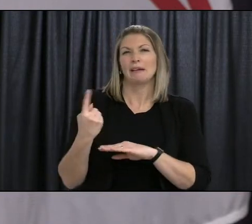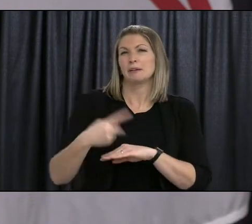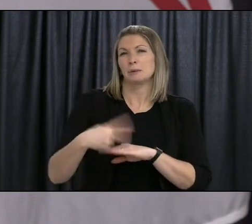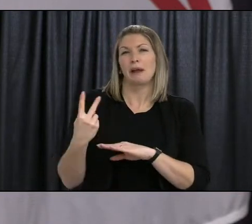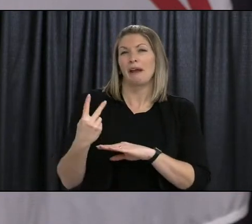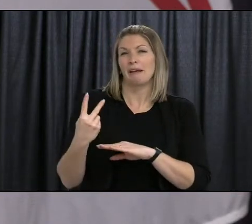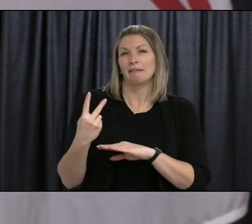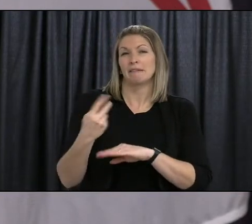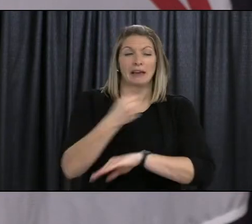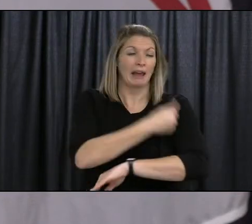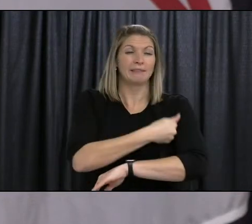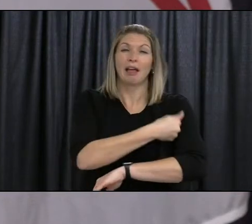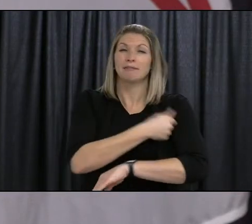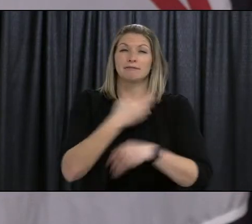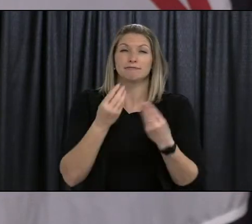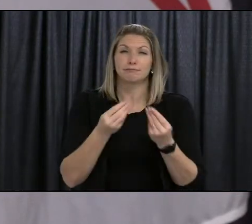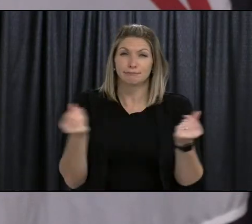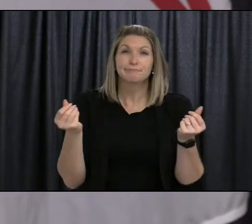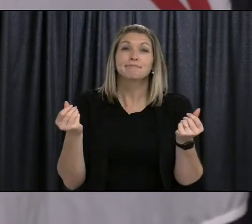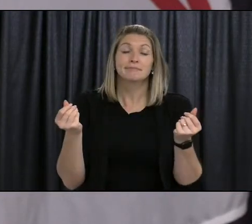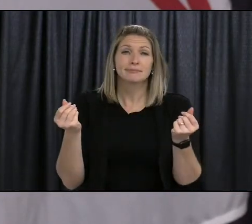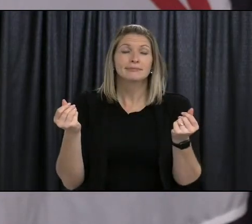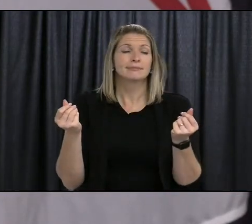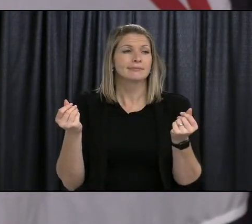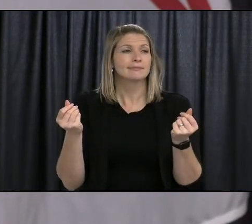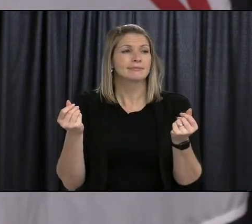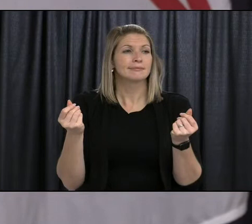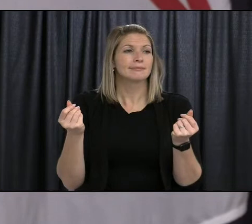fairly quickly on their own. And